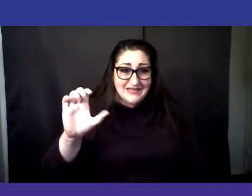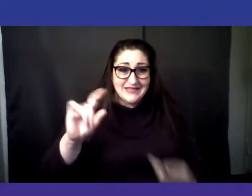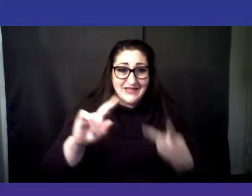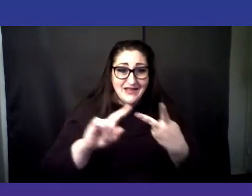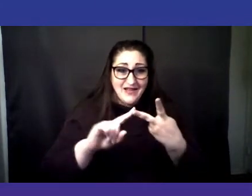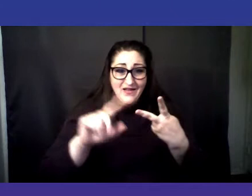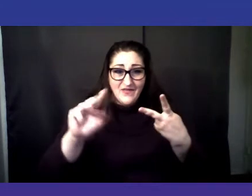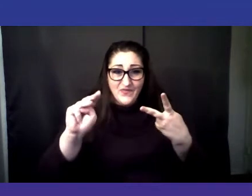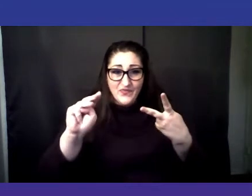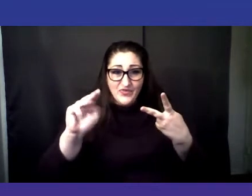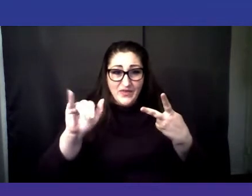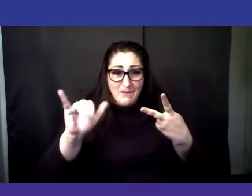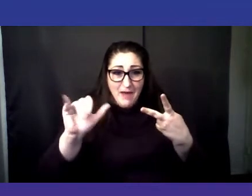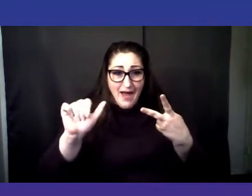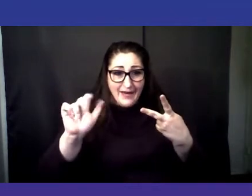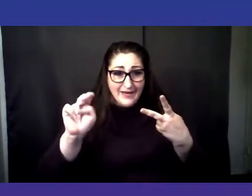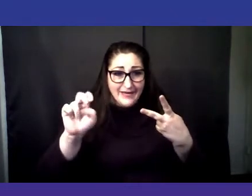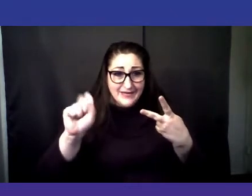also based on